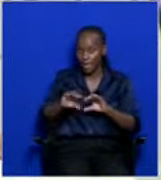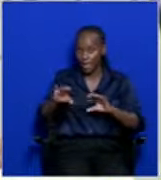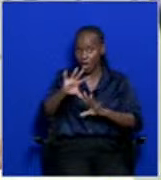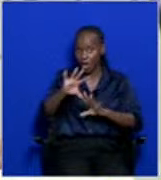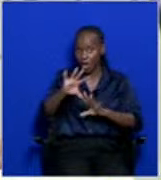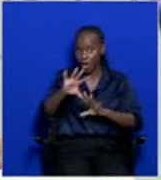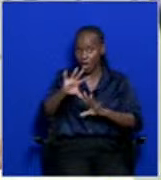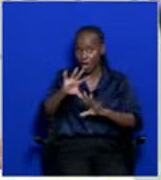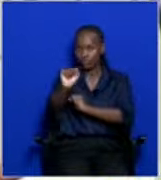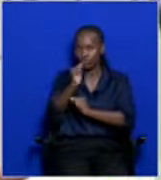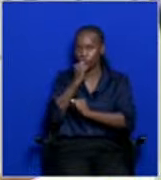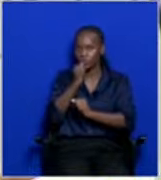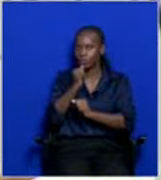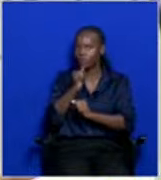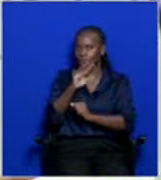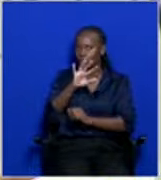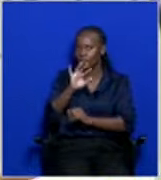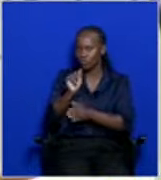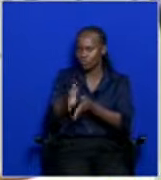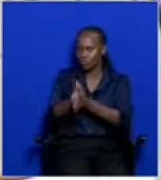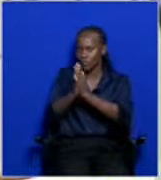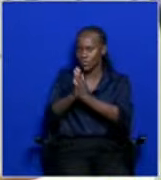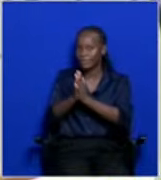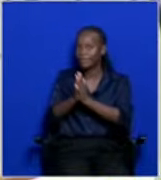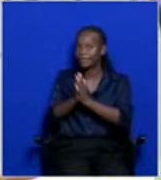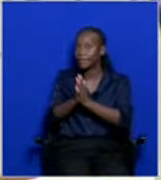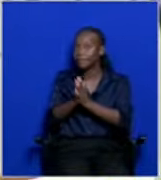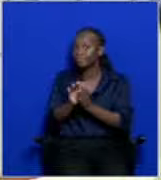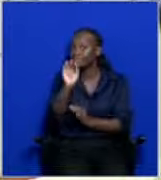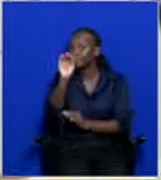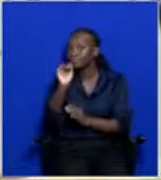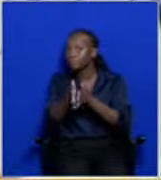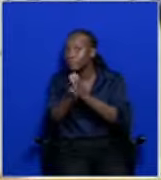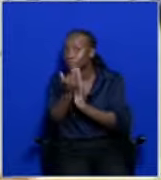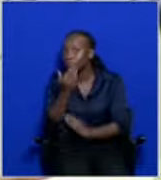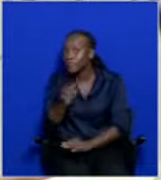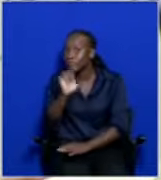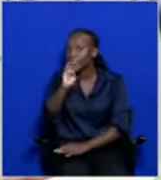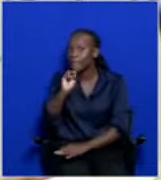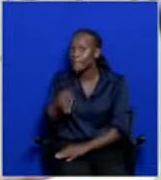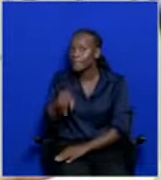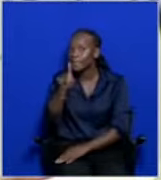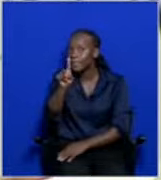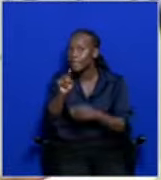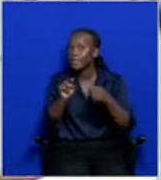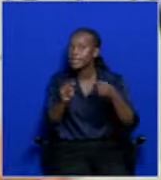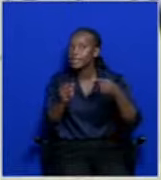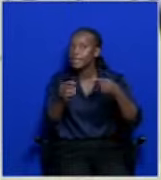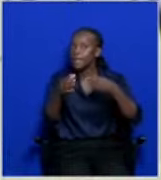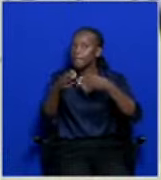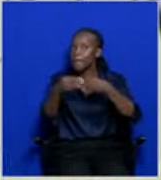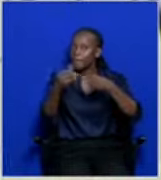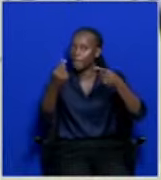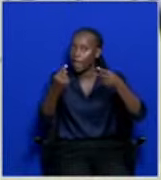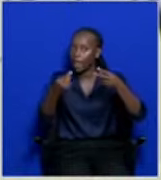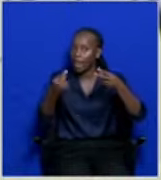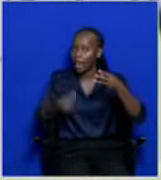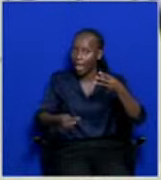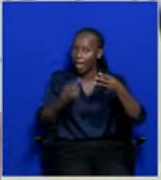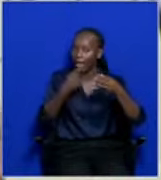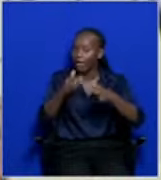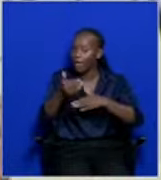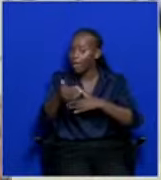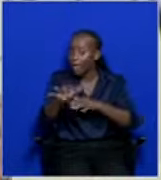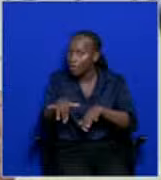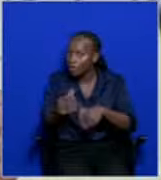that EMPD take action against these members. Yes. You then attach a further document, you